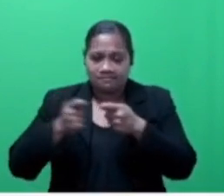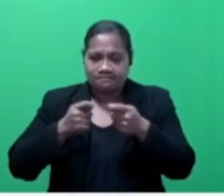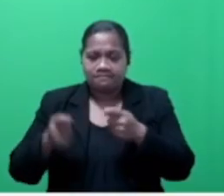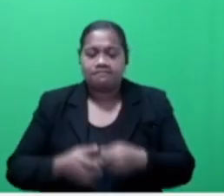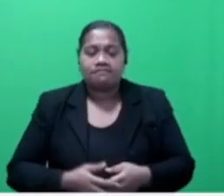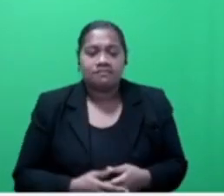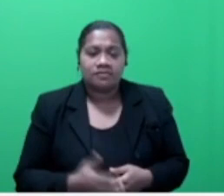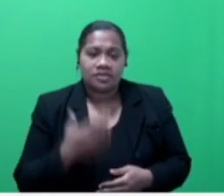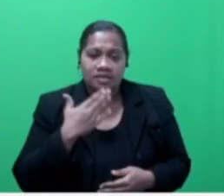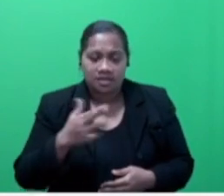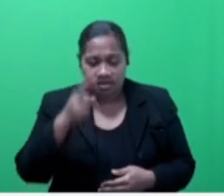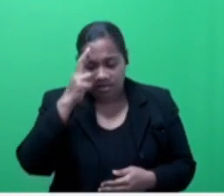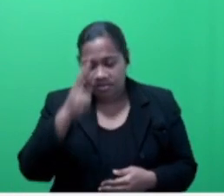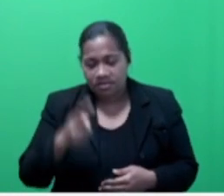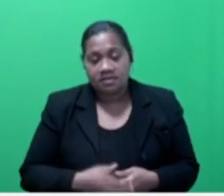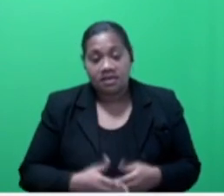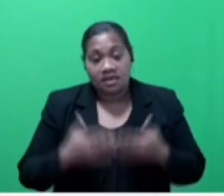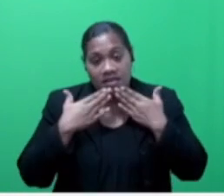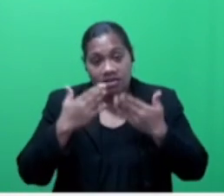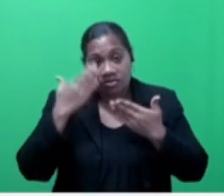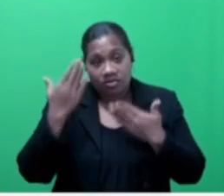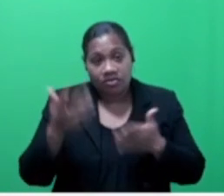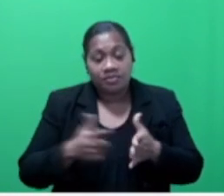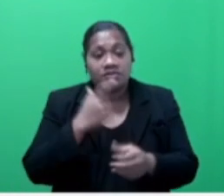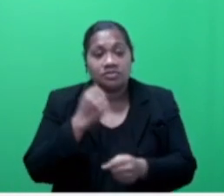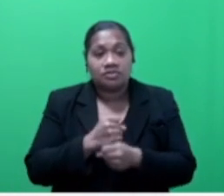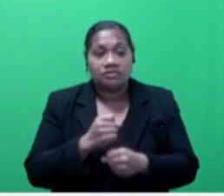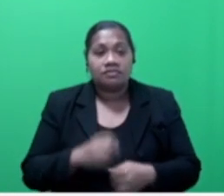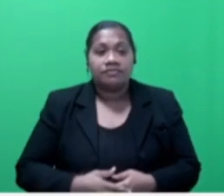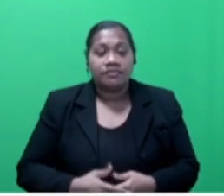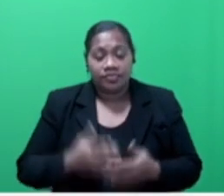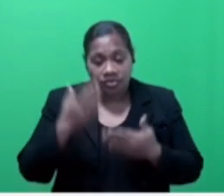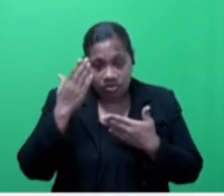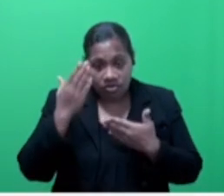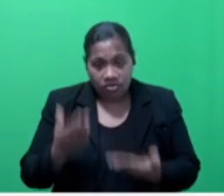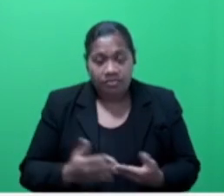I thank the Honourable Attorney General. Honourable